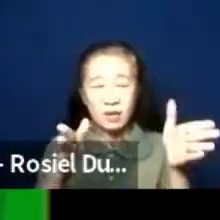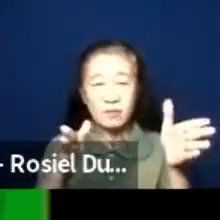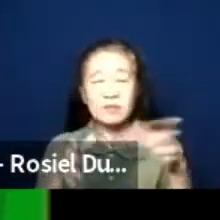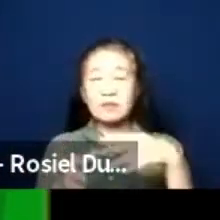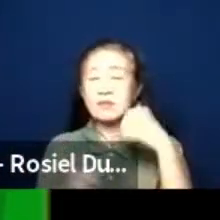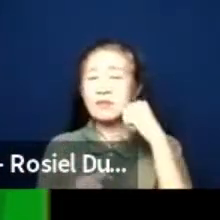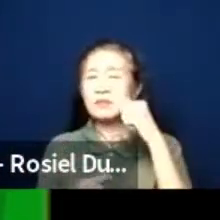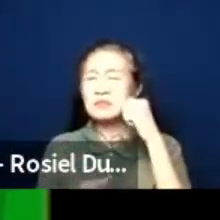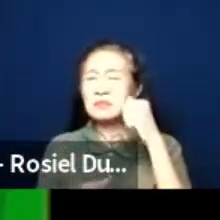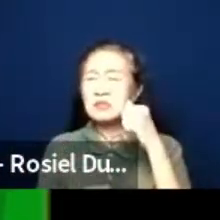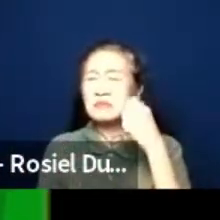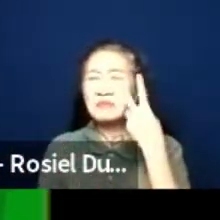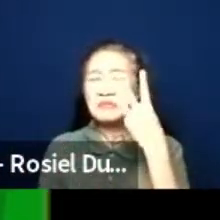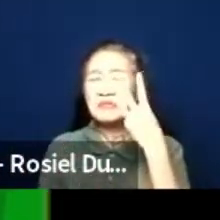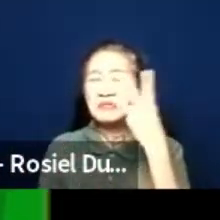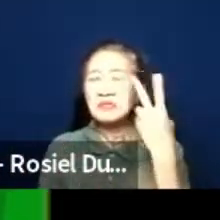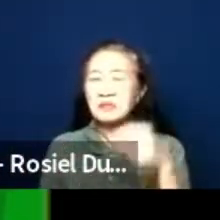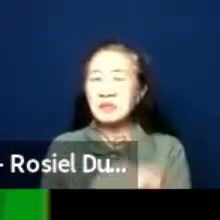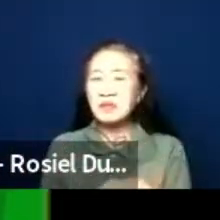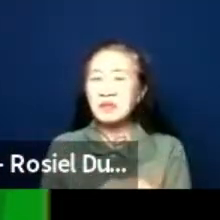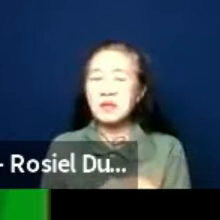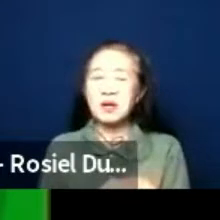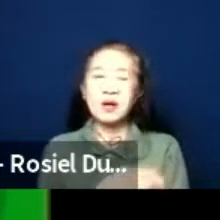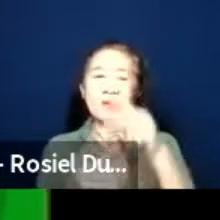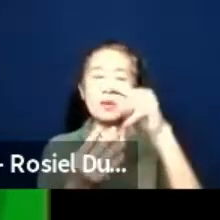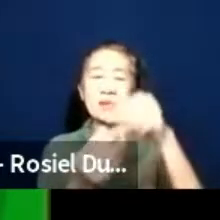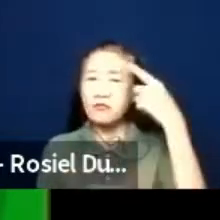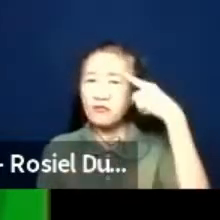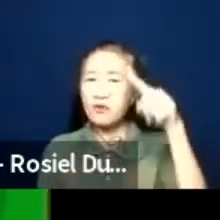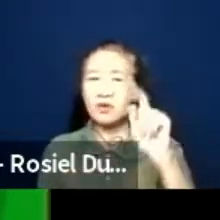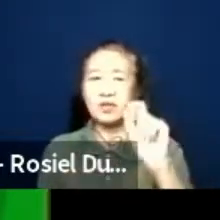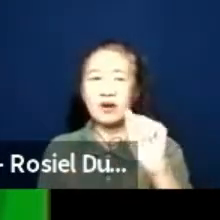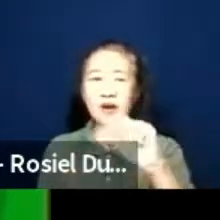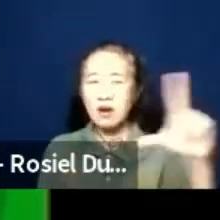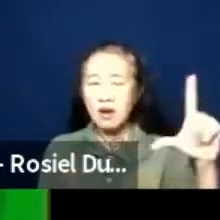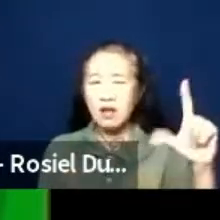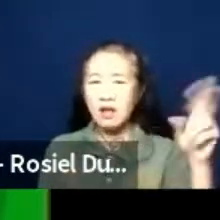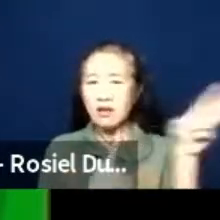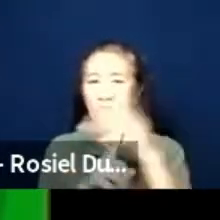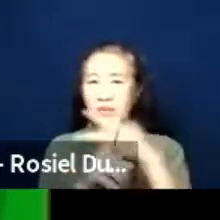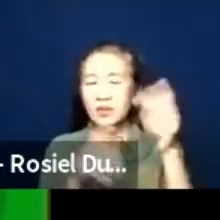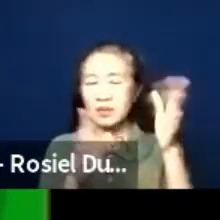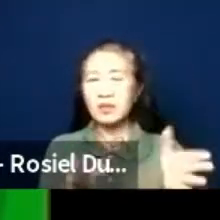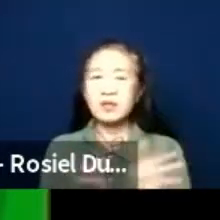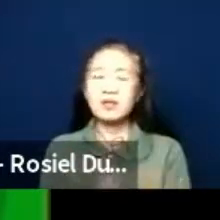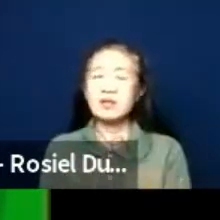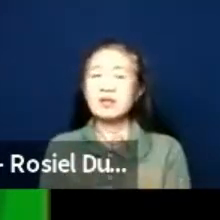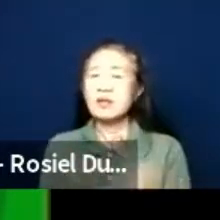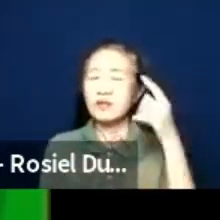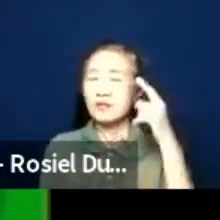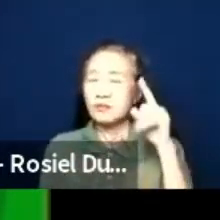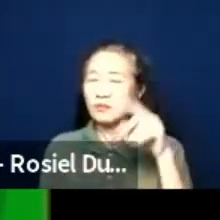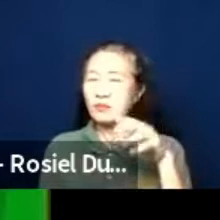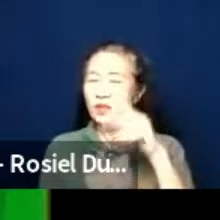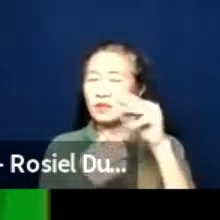we see outreach program for Taal victim, outreach project for Ondoy victim.